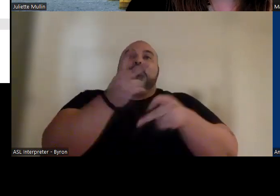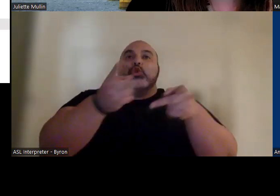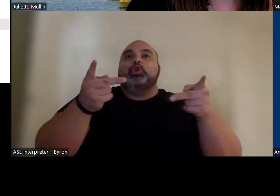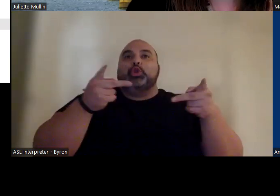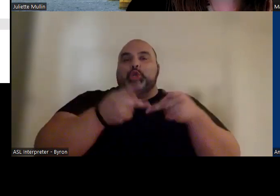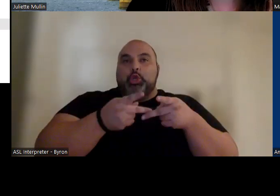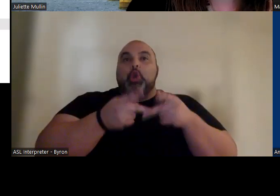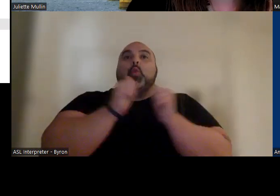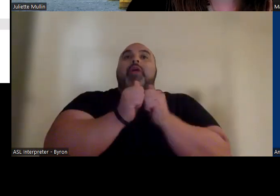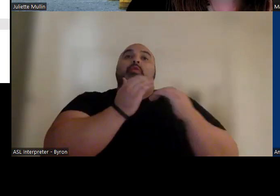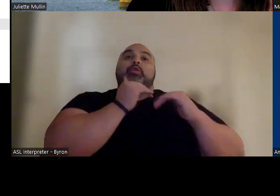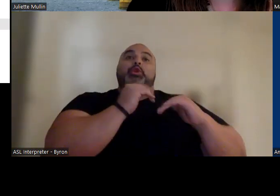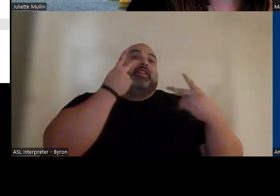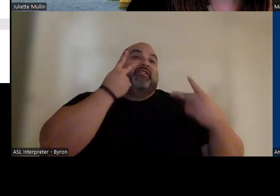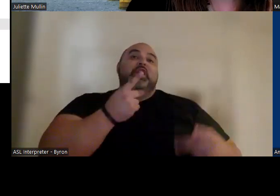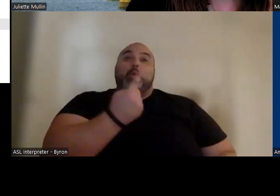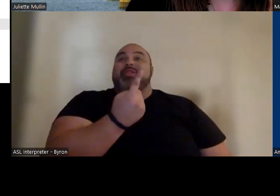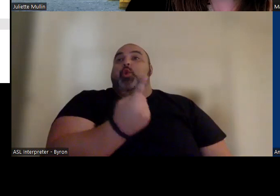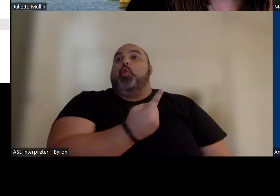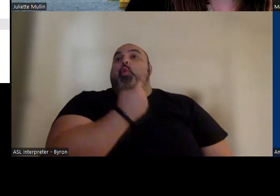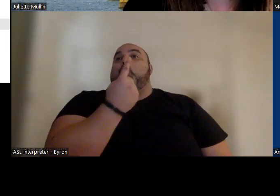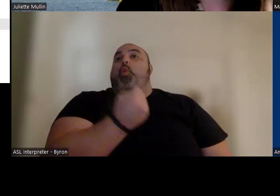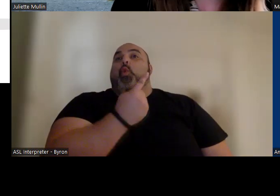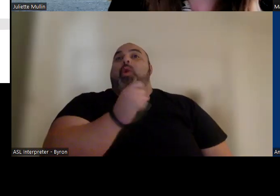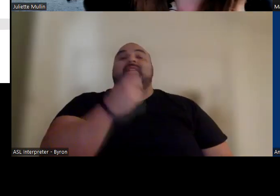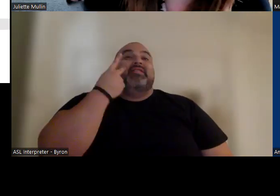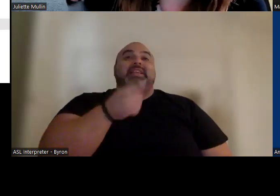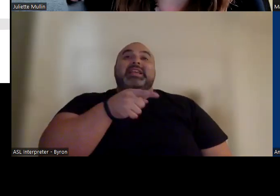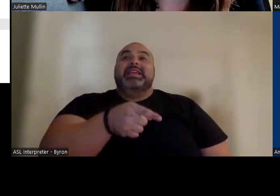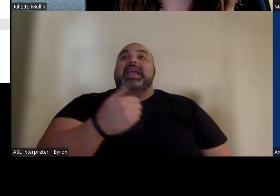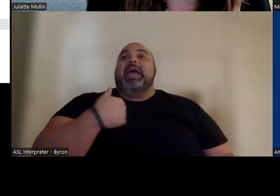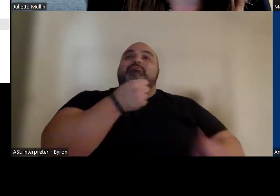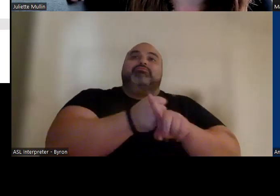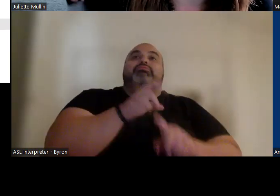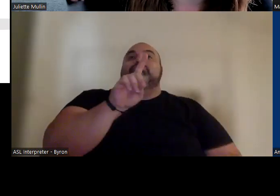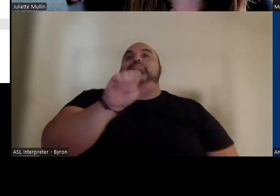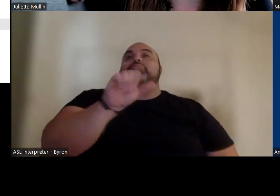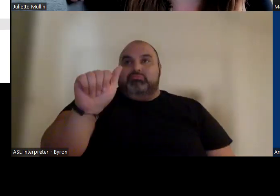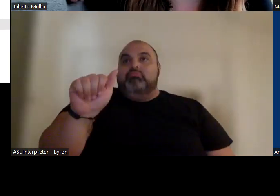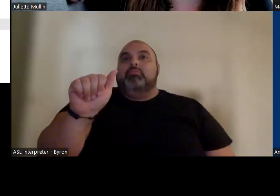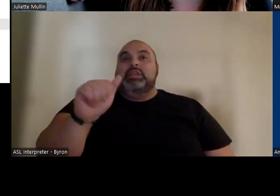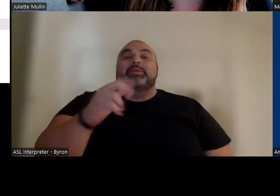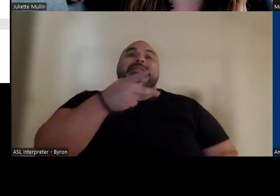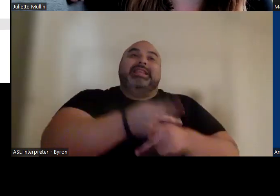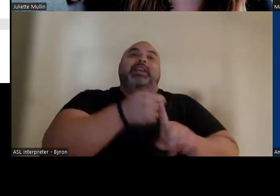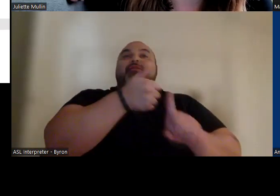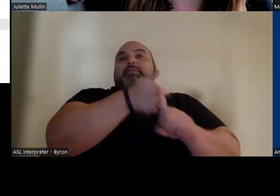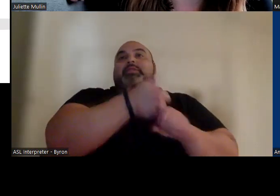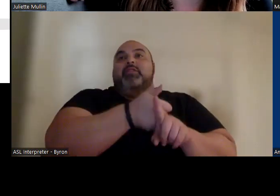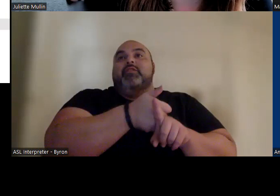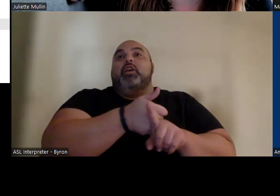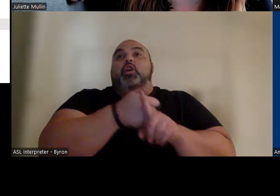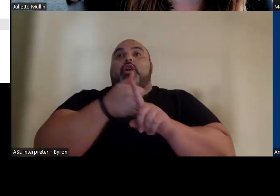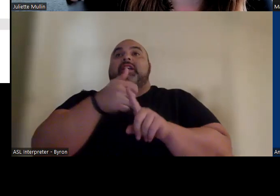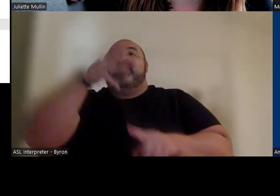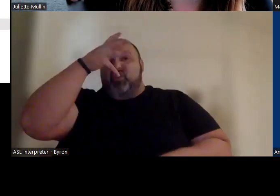with the restrictions, I'm visiting him being the only one that can visit. He had a disability himself, went home to take care of himself and his father passed away